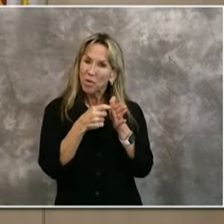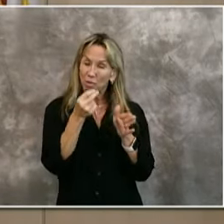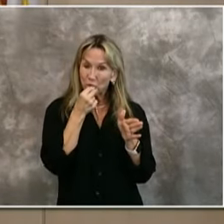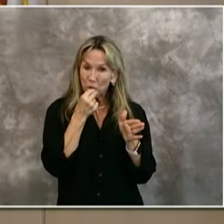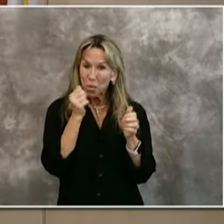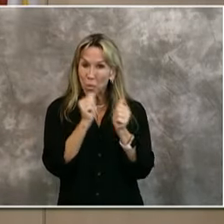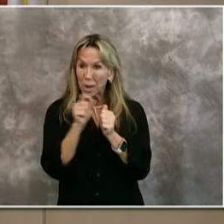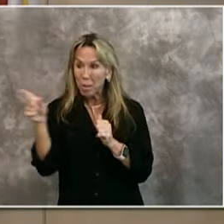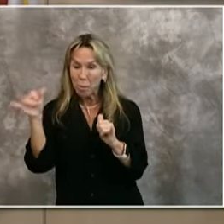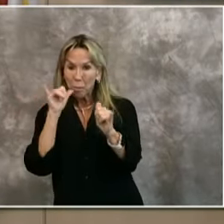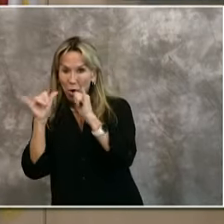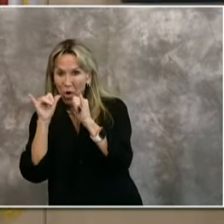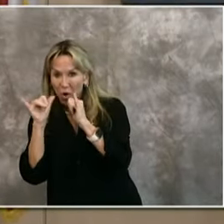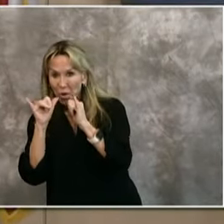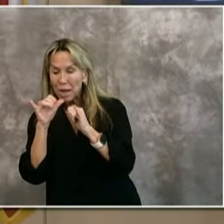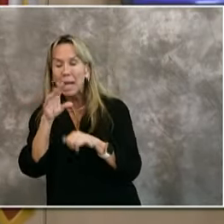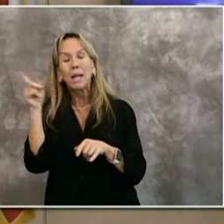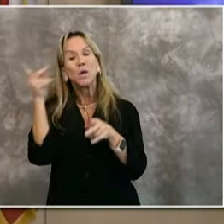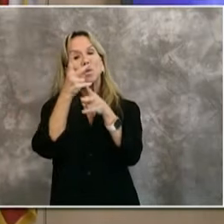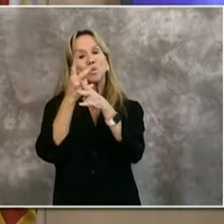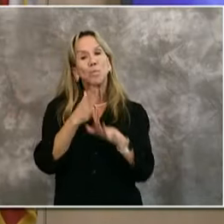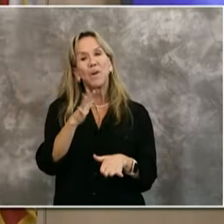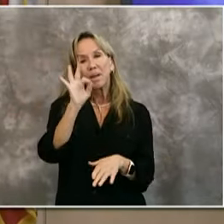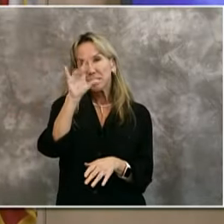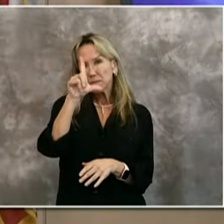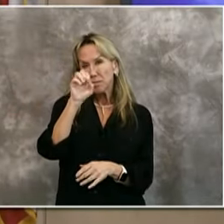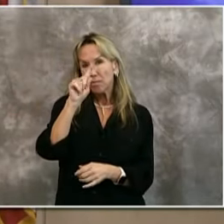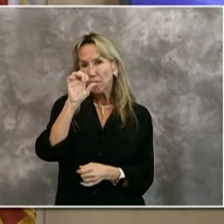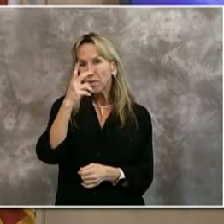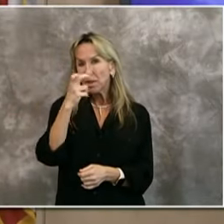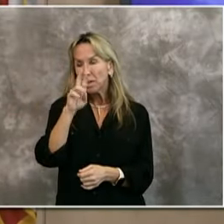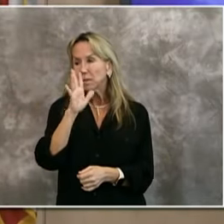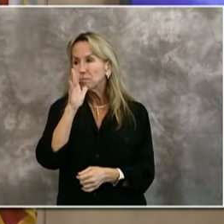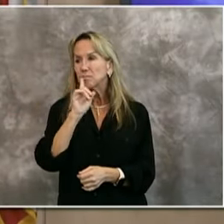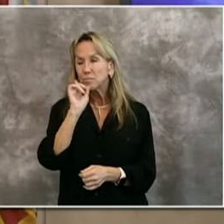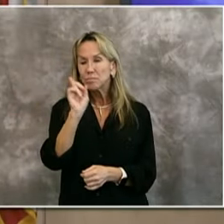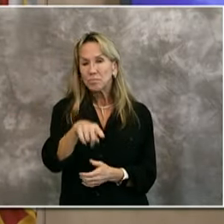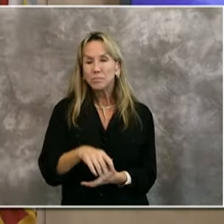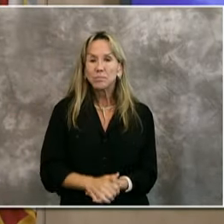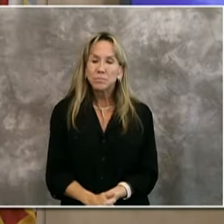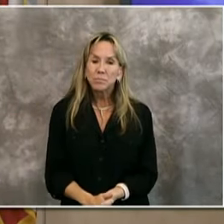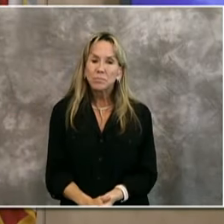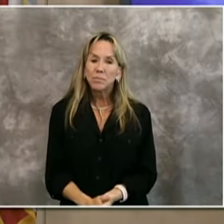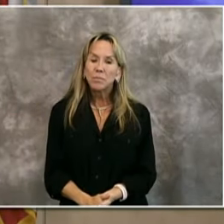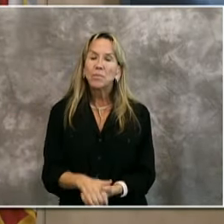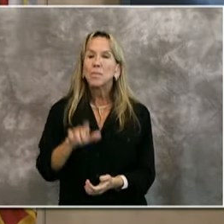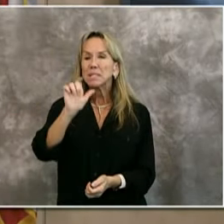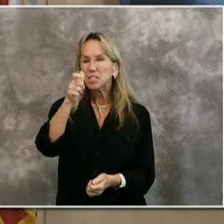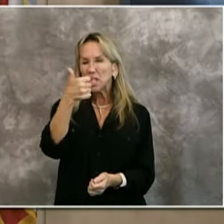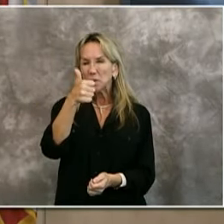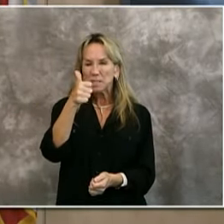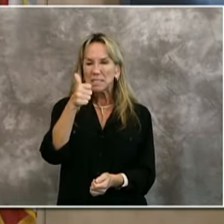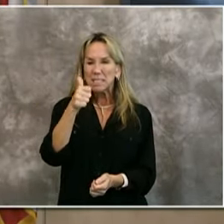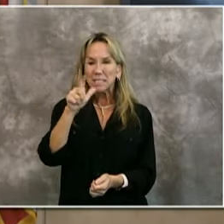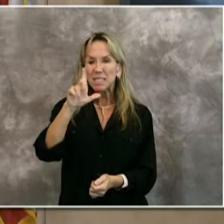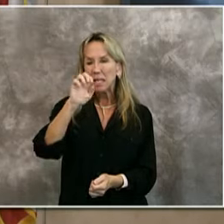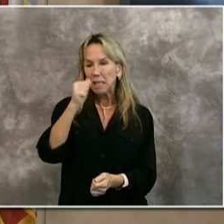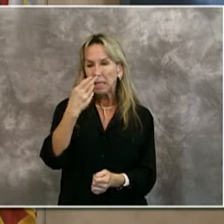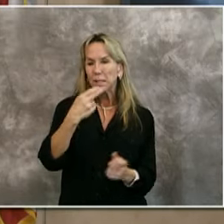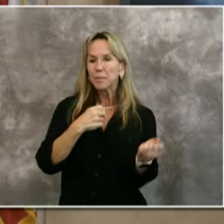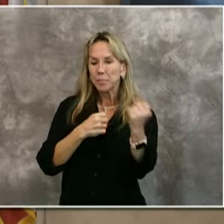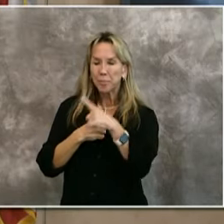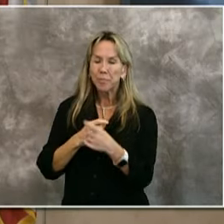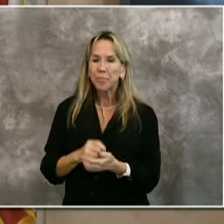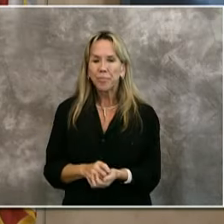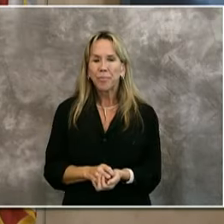bar service, and Supervisor Fletcher is going to respond. And this question is from Leah Pizzetti with Channel 10. Why did the county